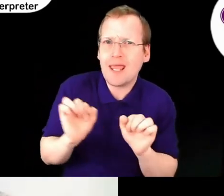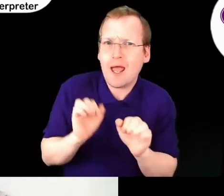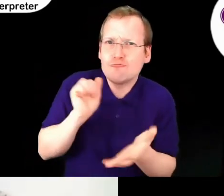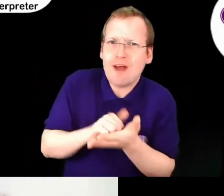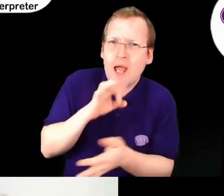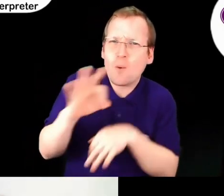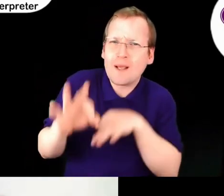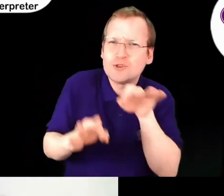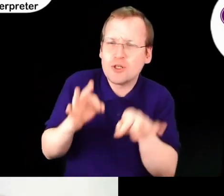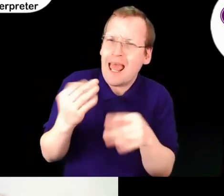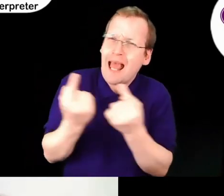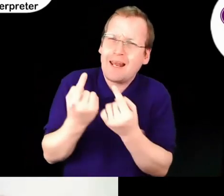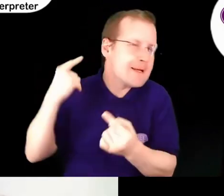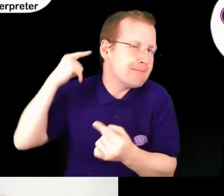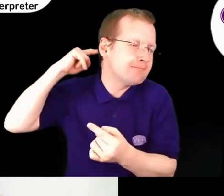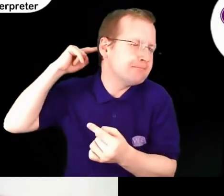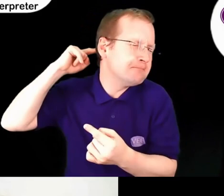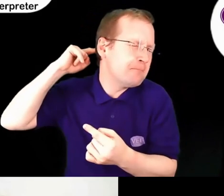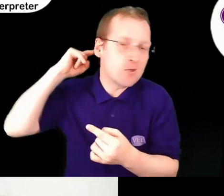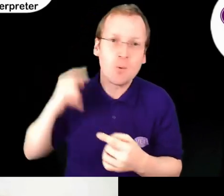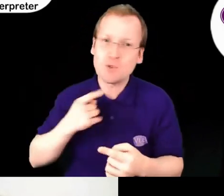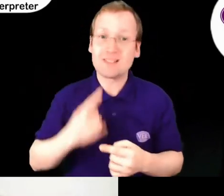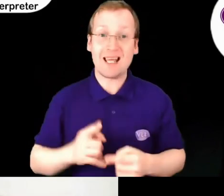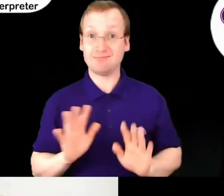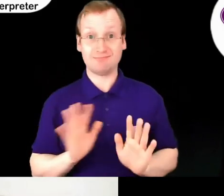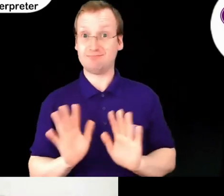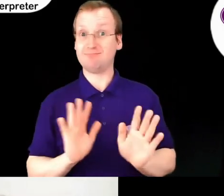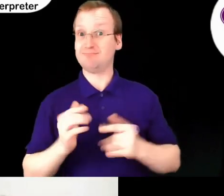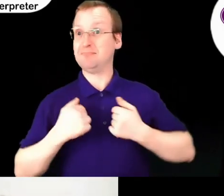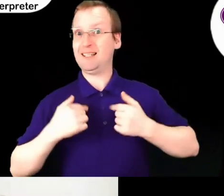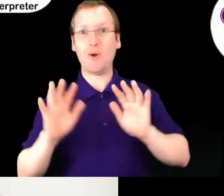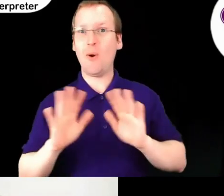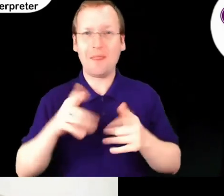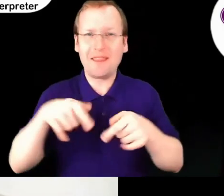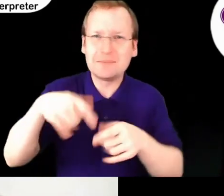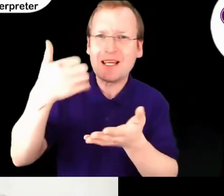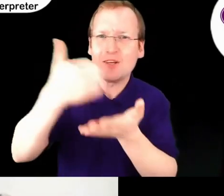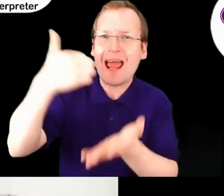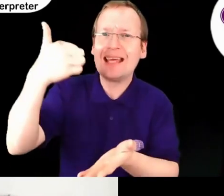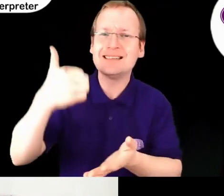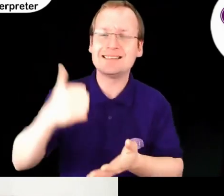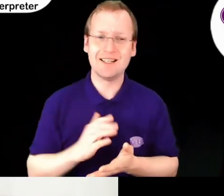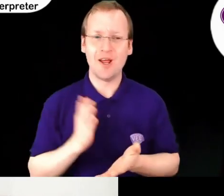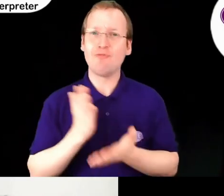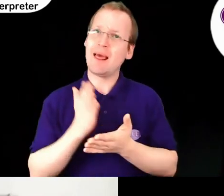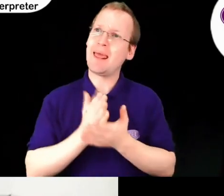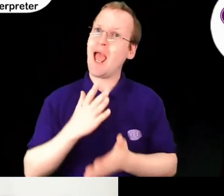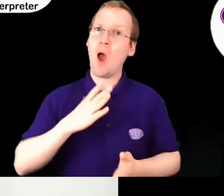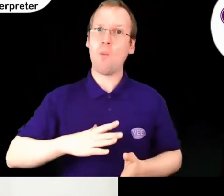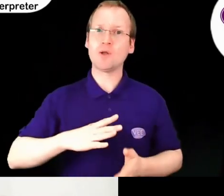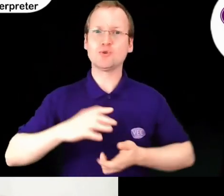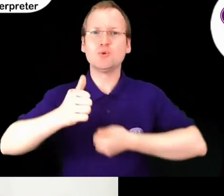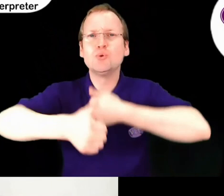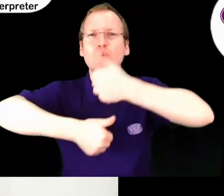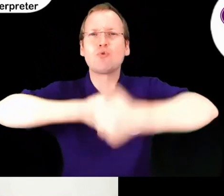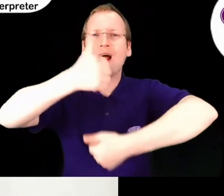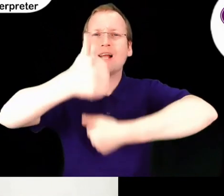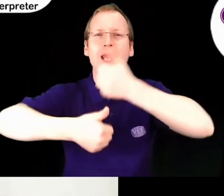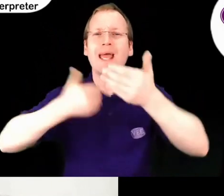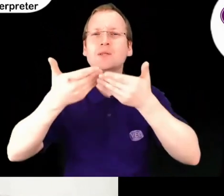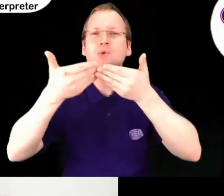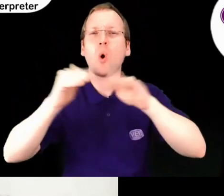you to share with us? No, not at all. No, this has been great. And I really do want to congratulate Open